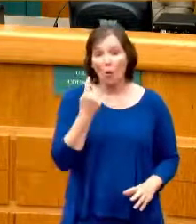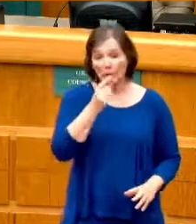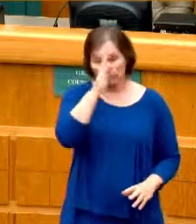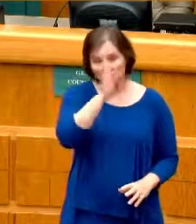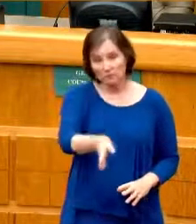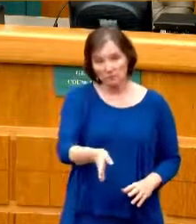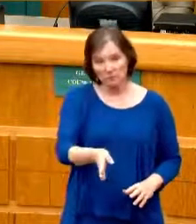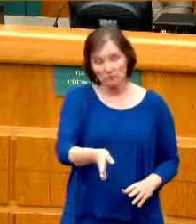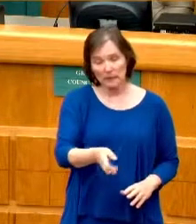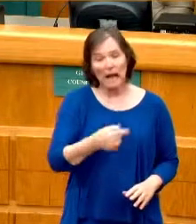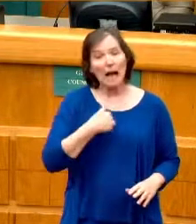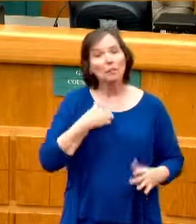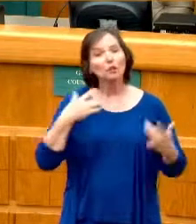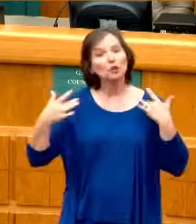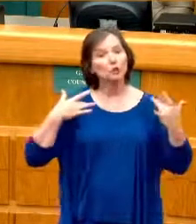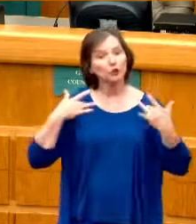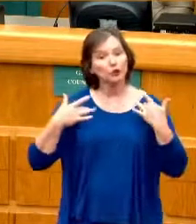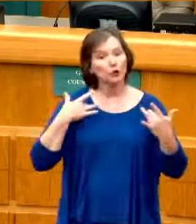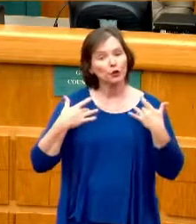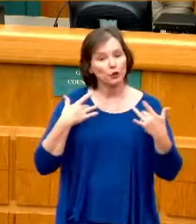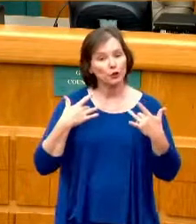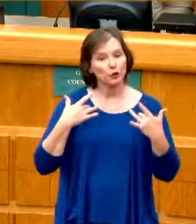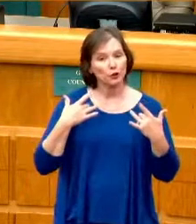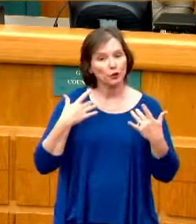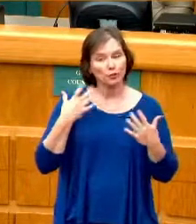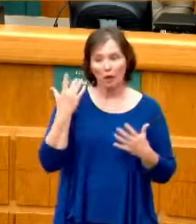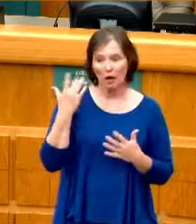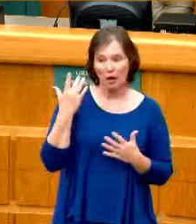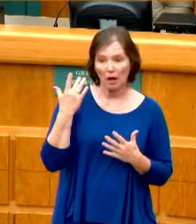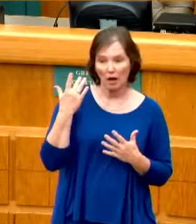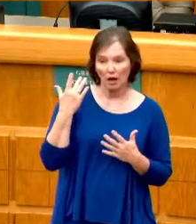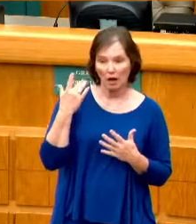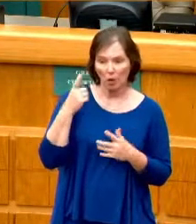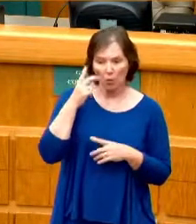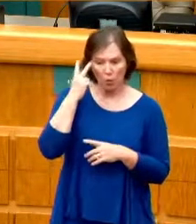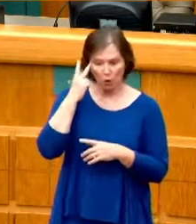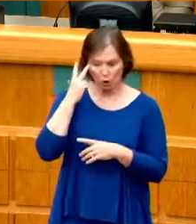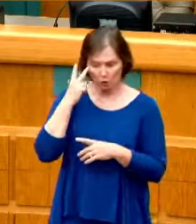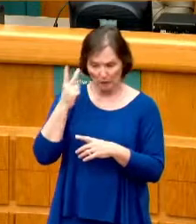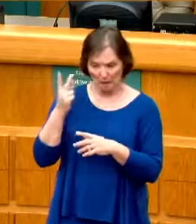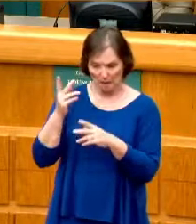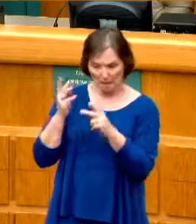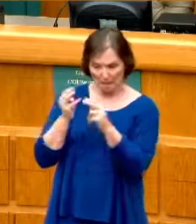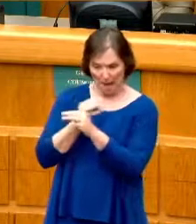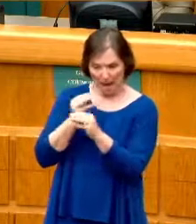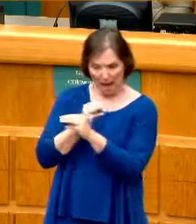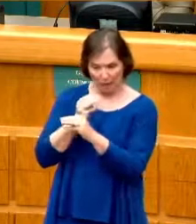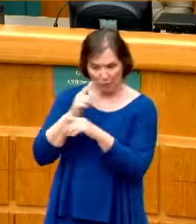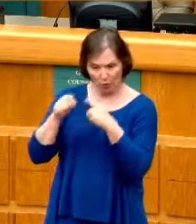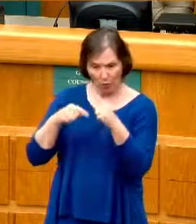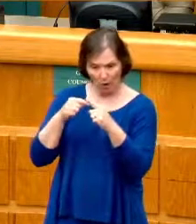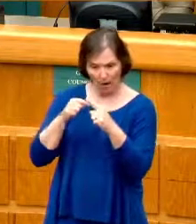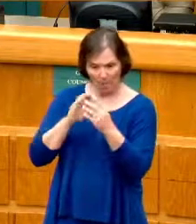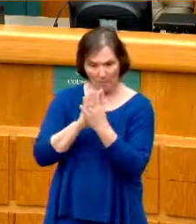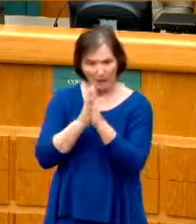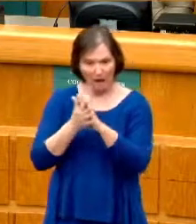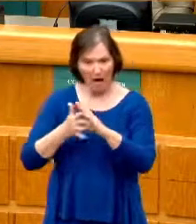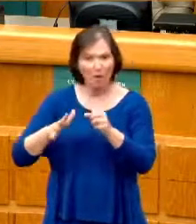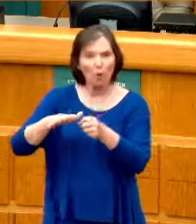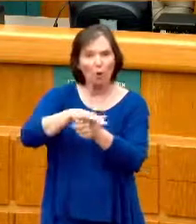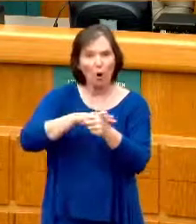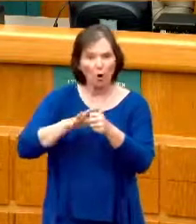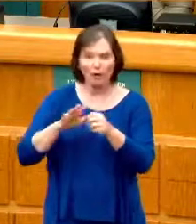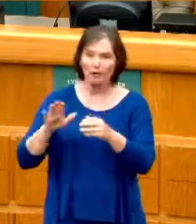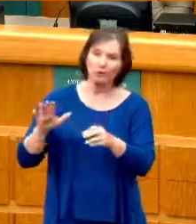little worried about that. Because you see that mathematical computation, getting to herd immunity that you heard earlier